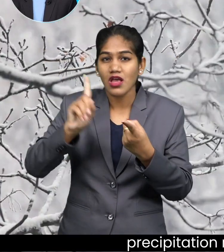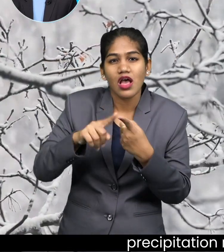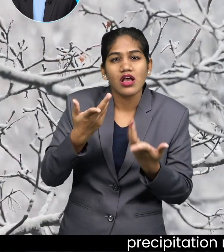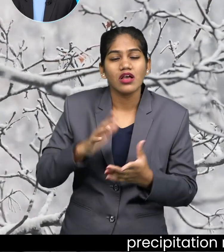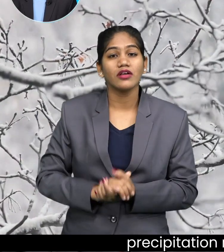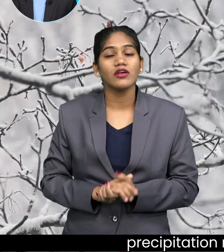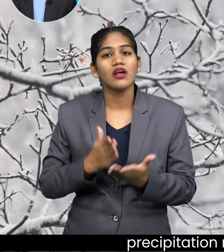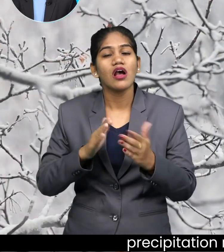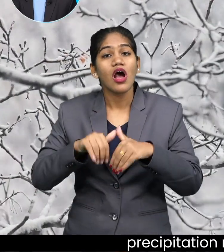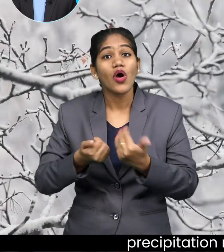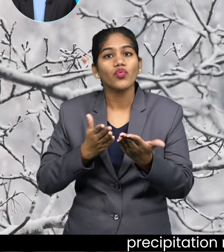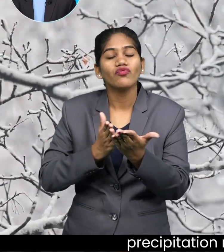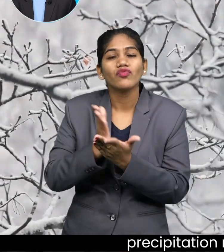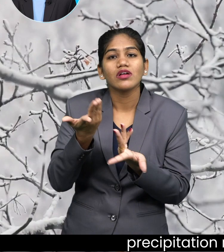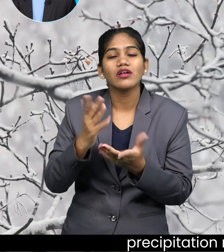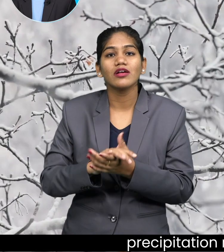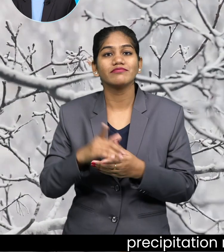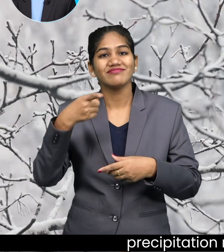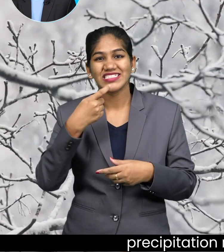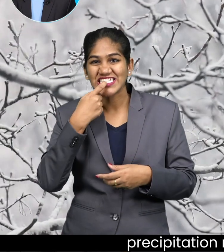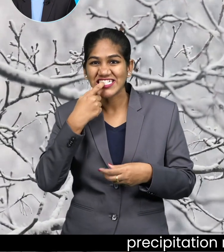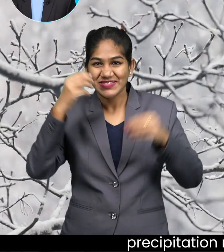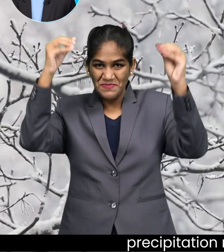form of snow,